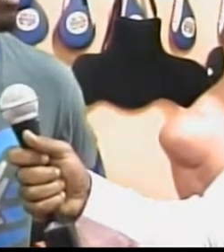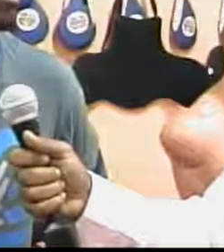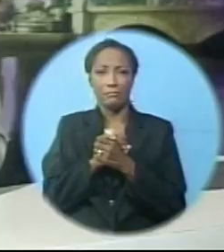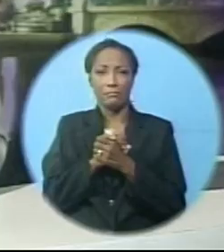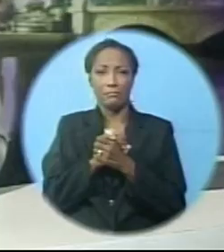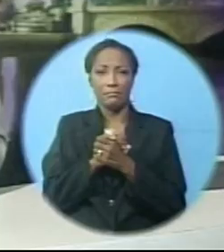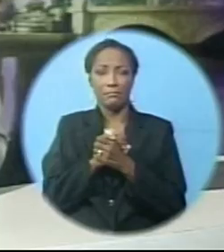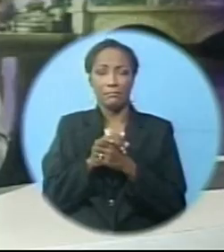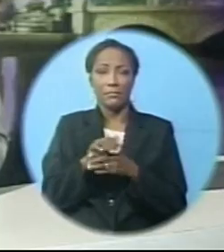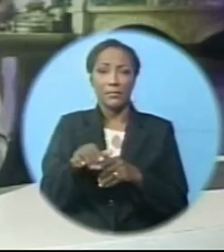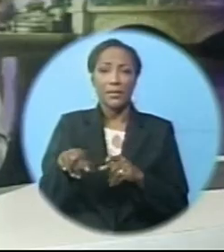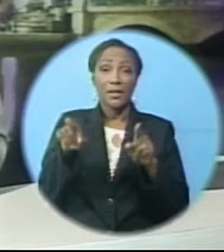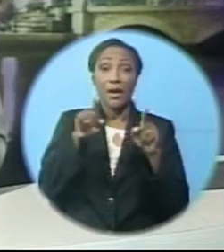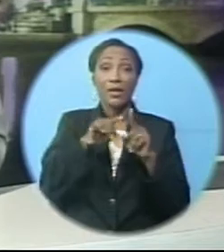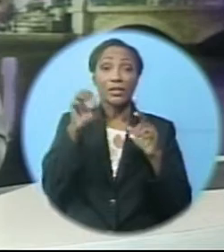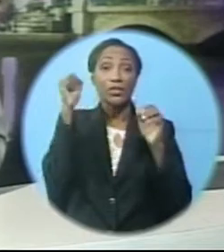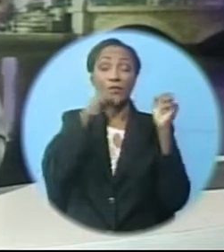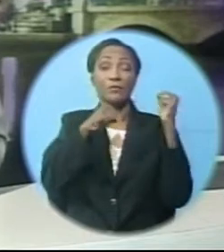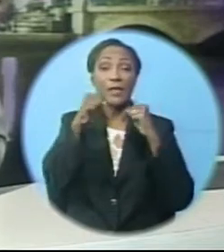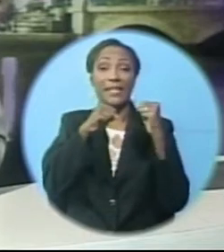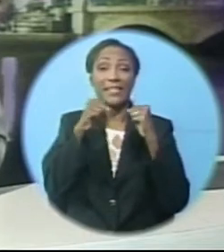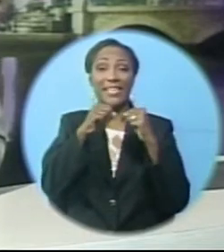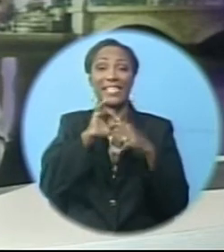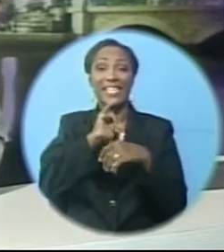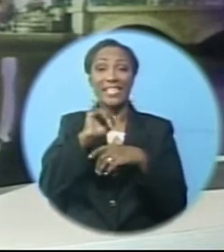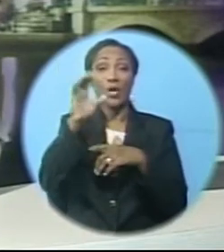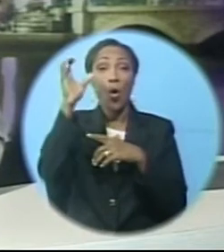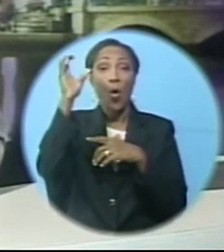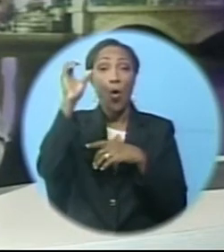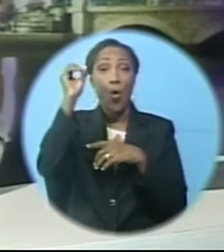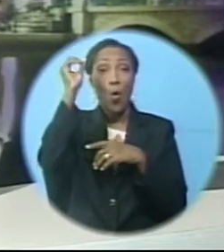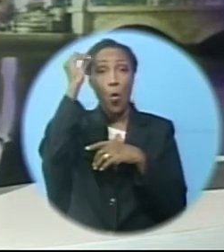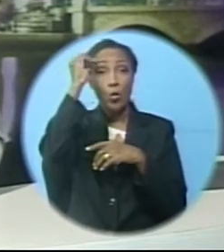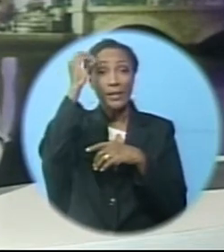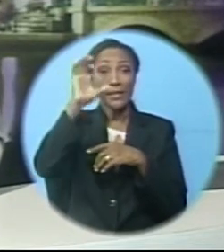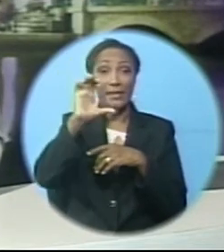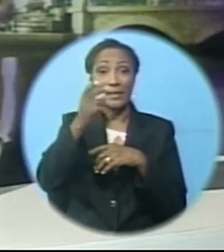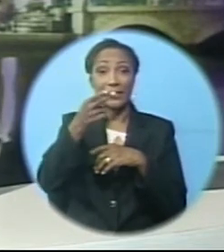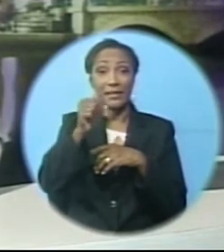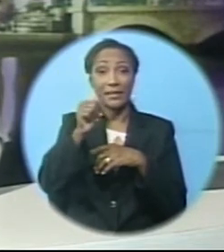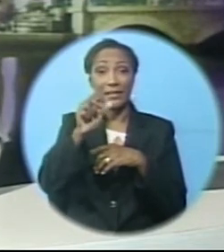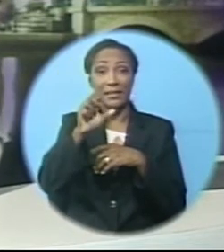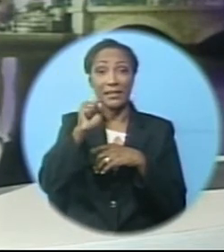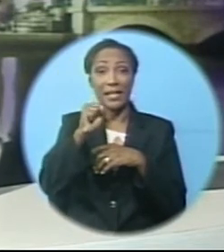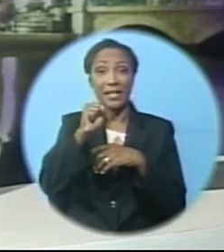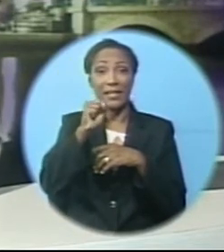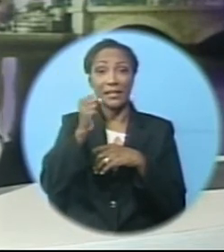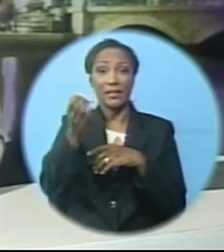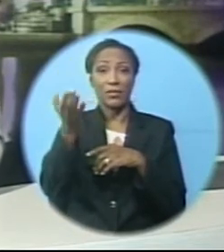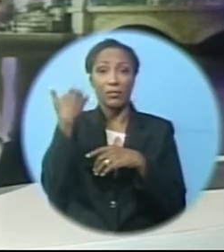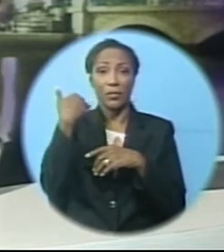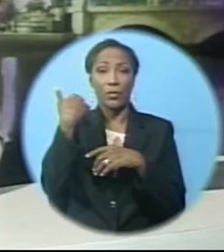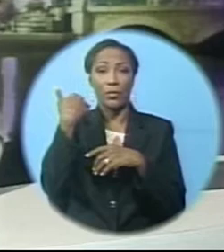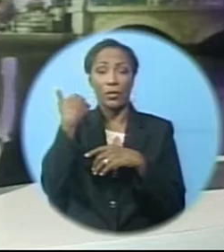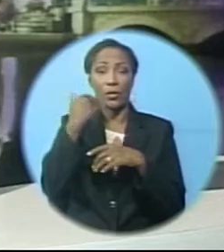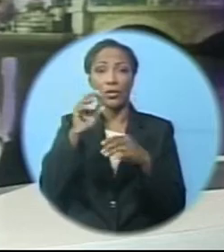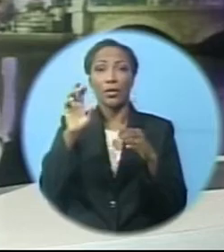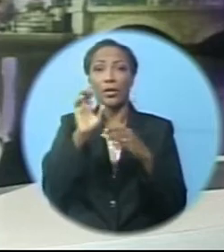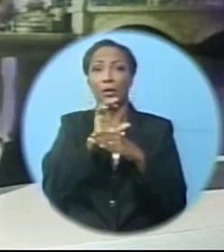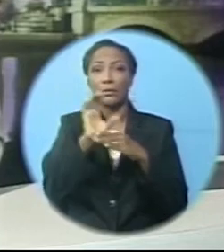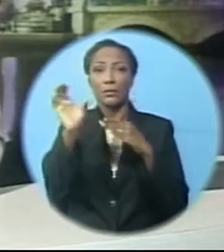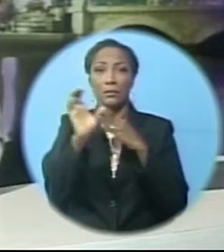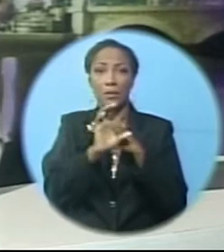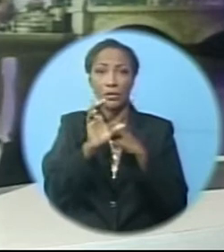it. Well, also fighting on the night is O'Neal Chase, who is a former amateur, regional and local champion in